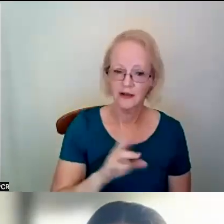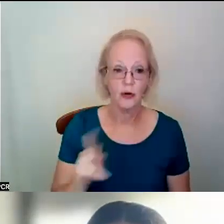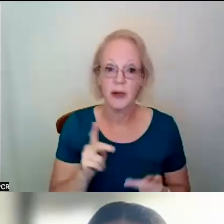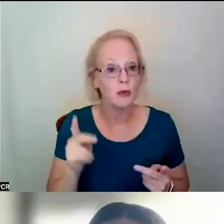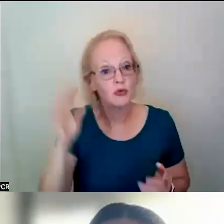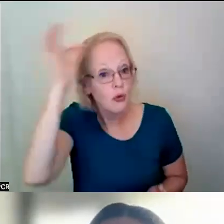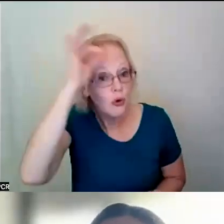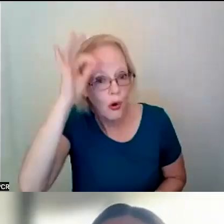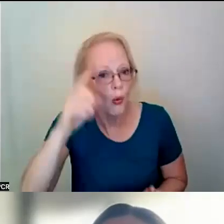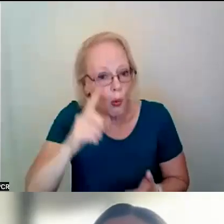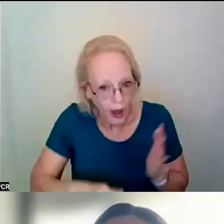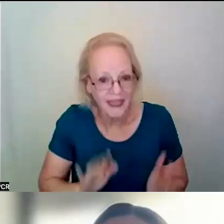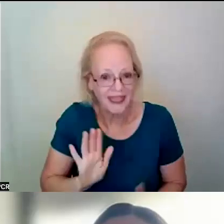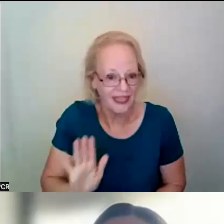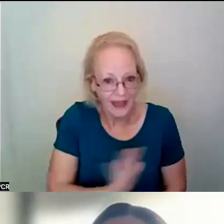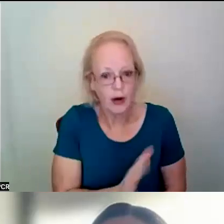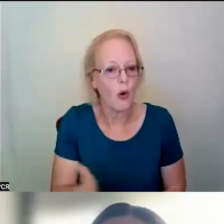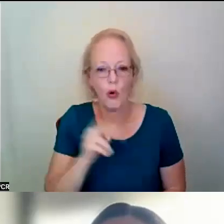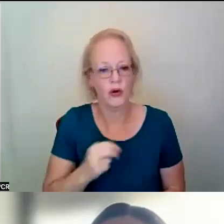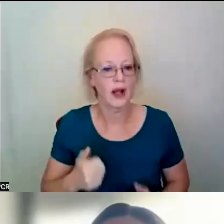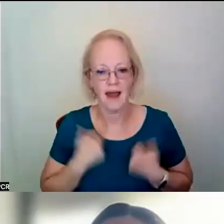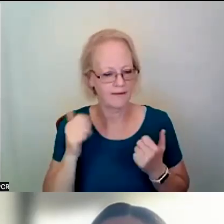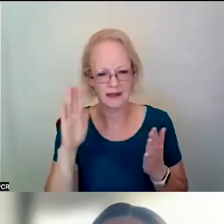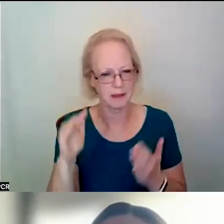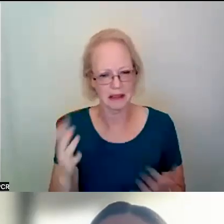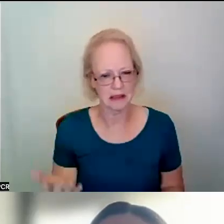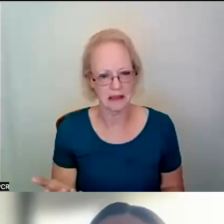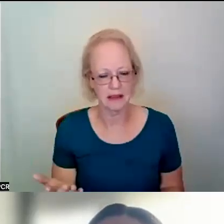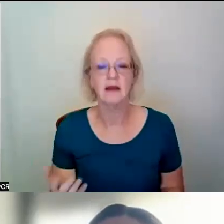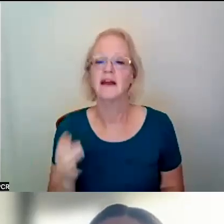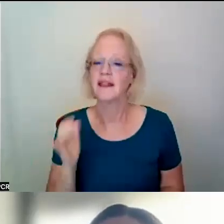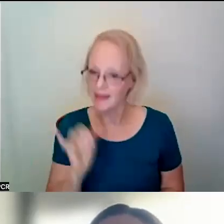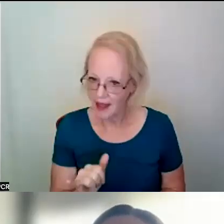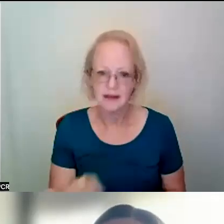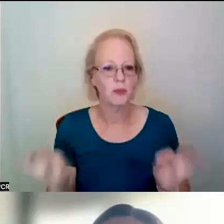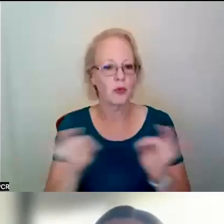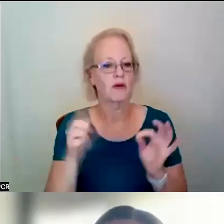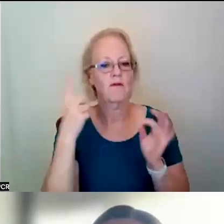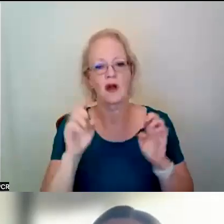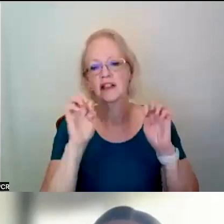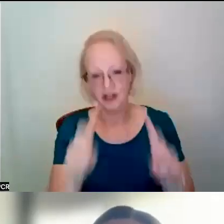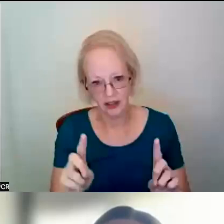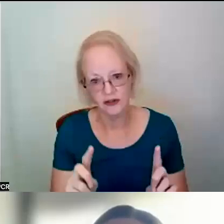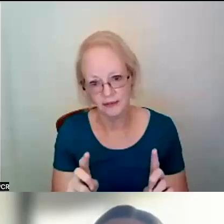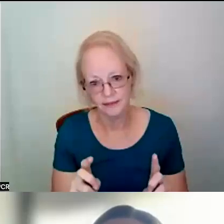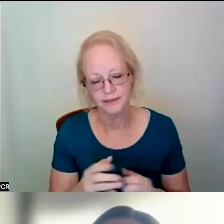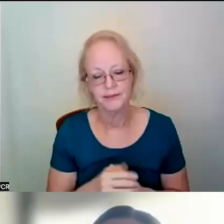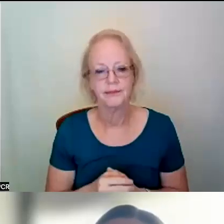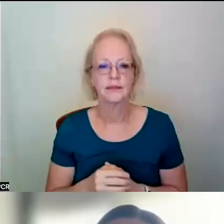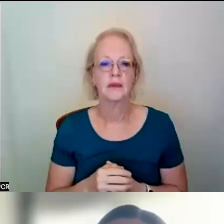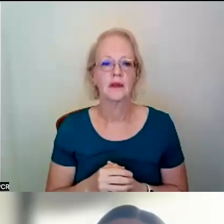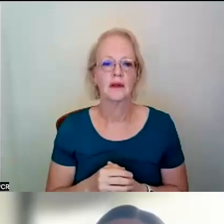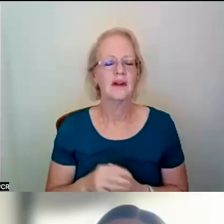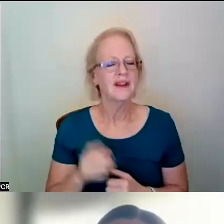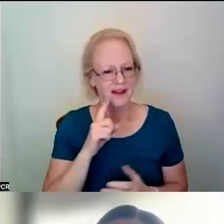their life expectancy is. That's got to be part of the education process. And, there are